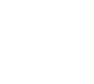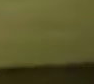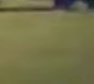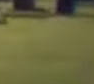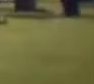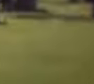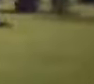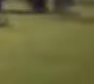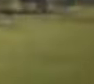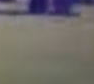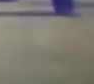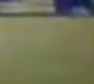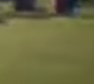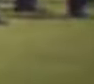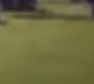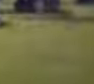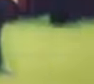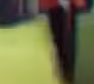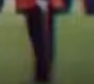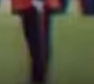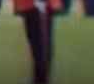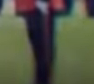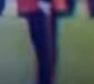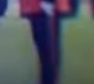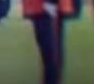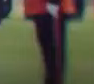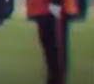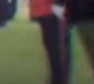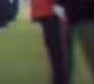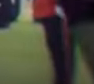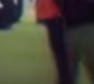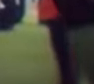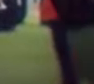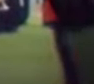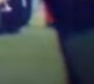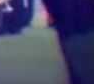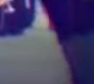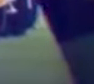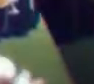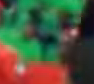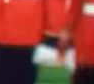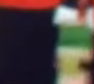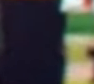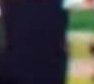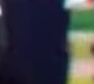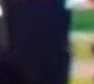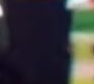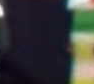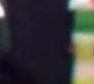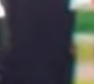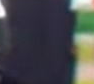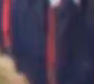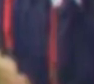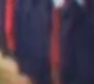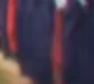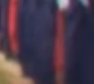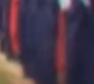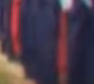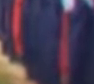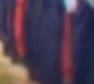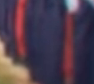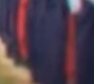deposits. This Sunday, watch the Jamhuri Day celebrations live on KBC Channel 1 on the 12th